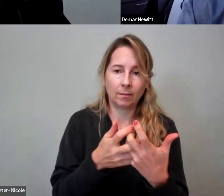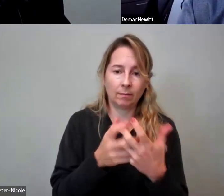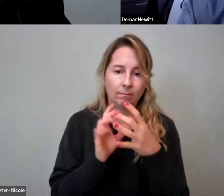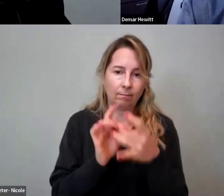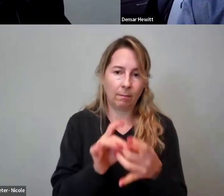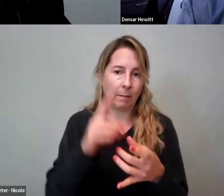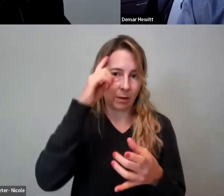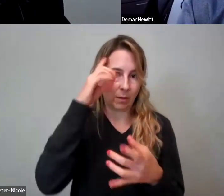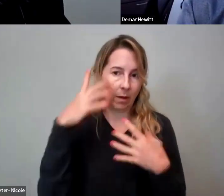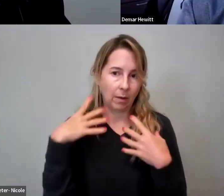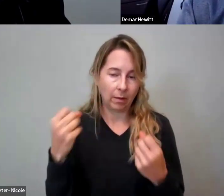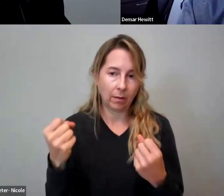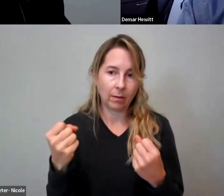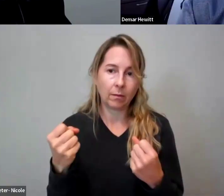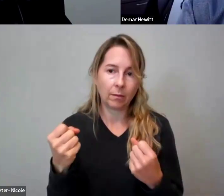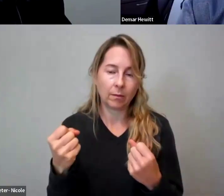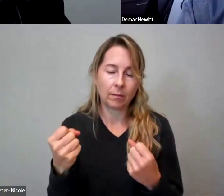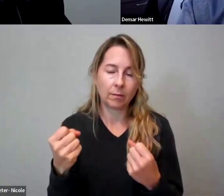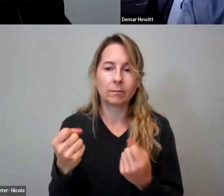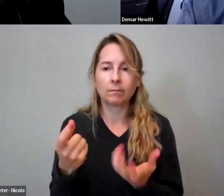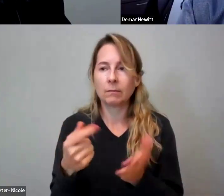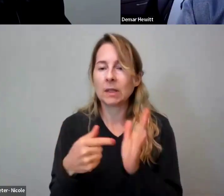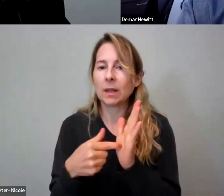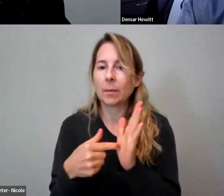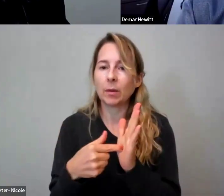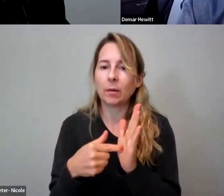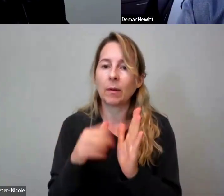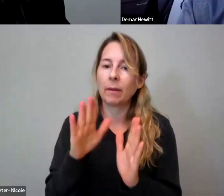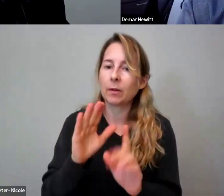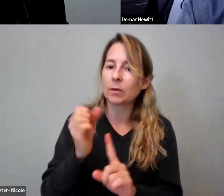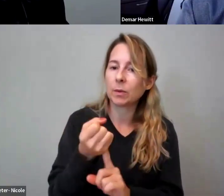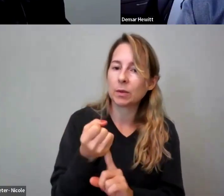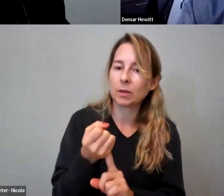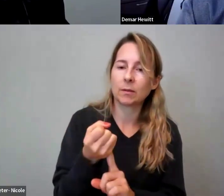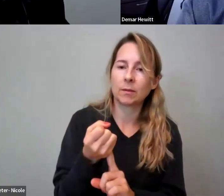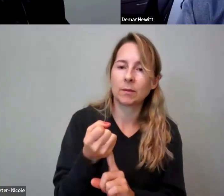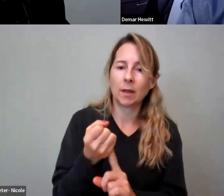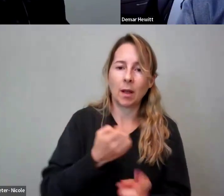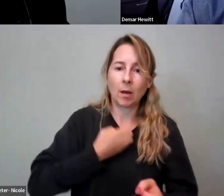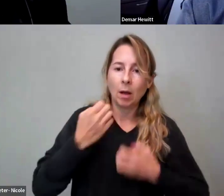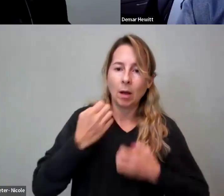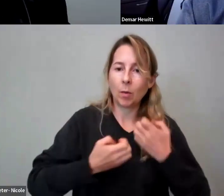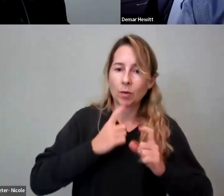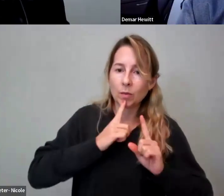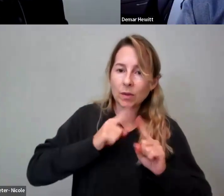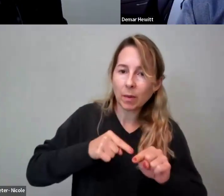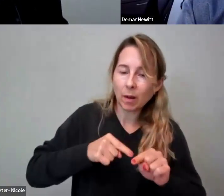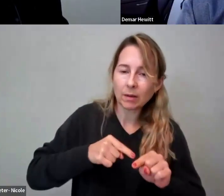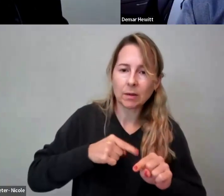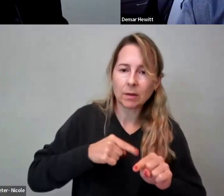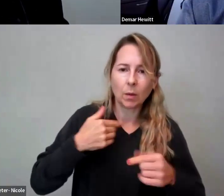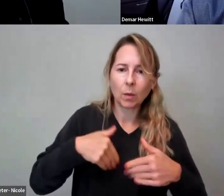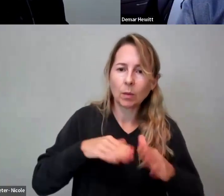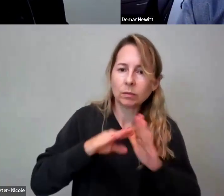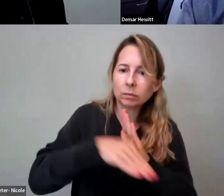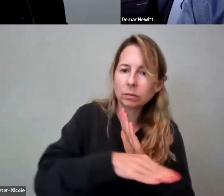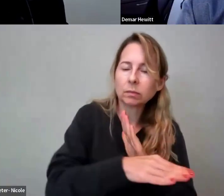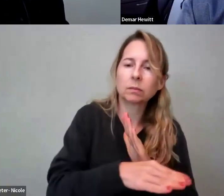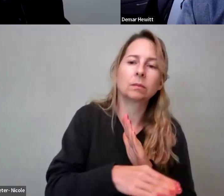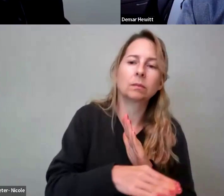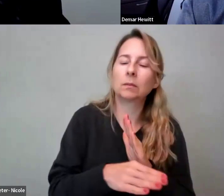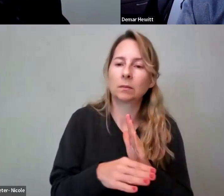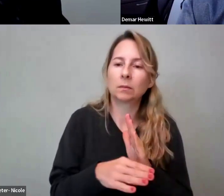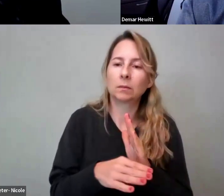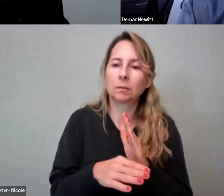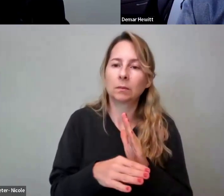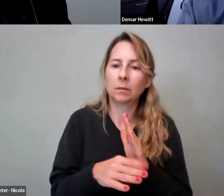a particular situation, for example, they have difficulty moderating emotional responses, and they would like to have